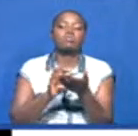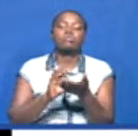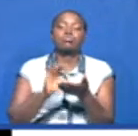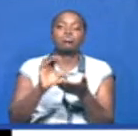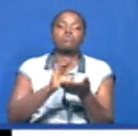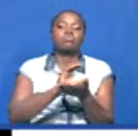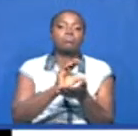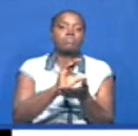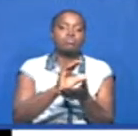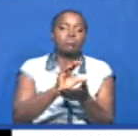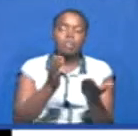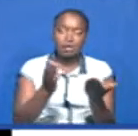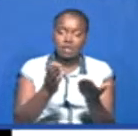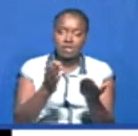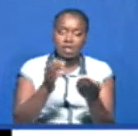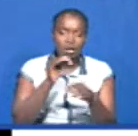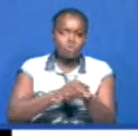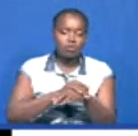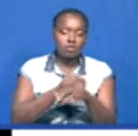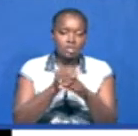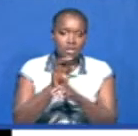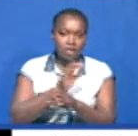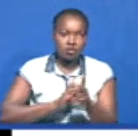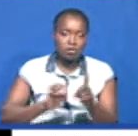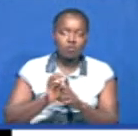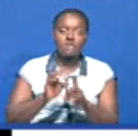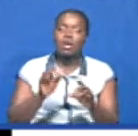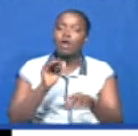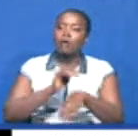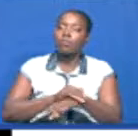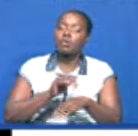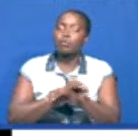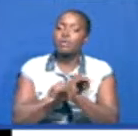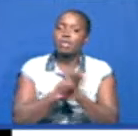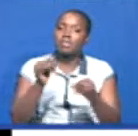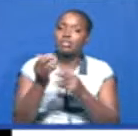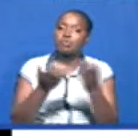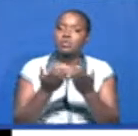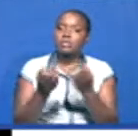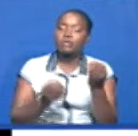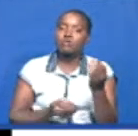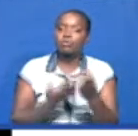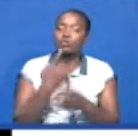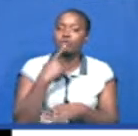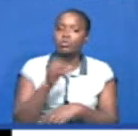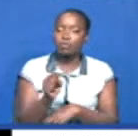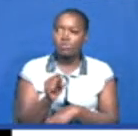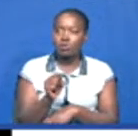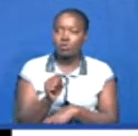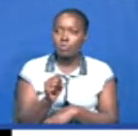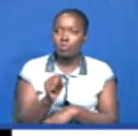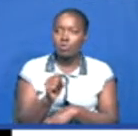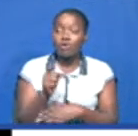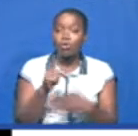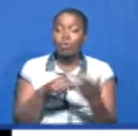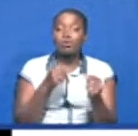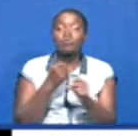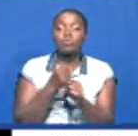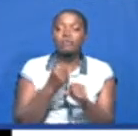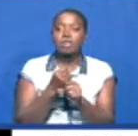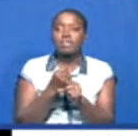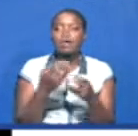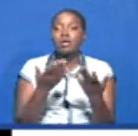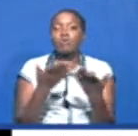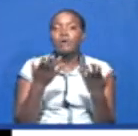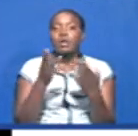environment for proper clean business to thrive. So we look at what we've done and where we are